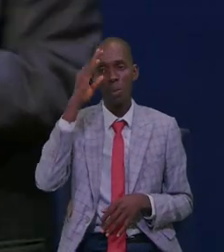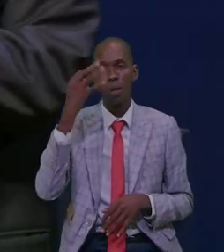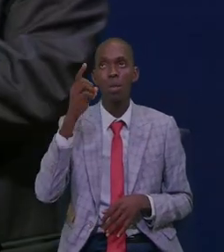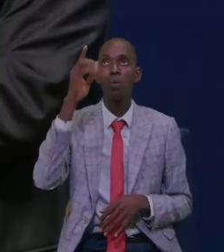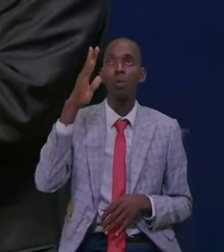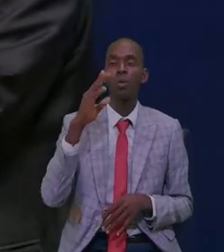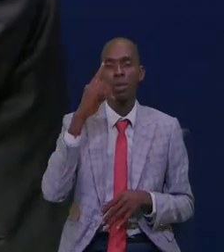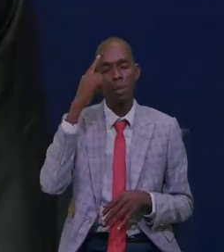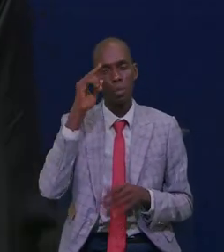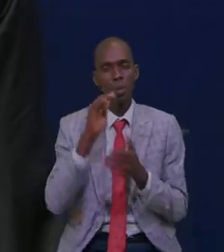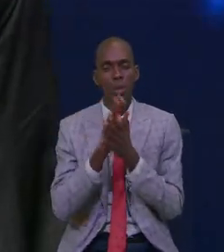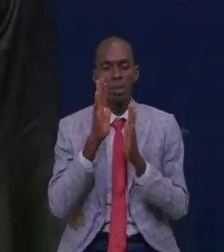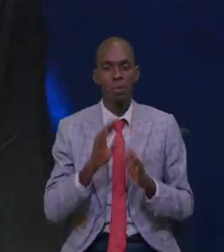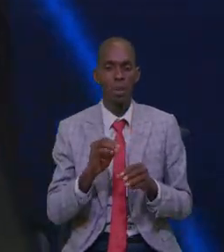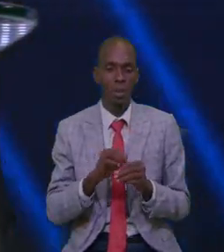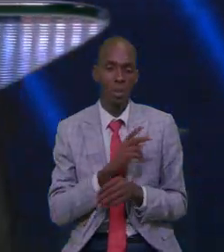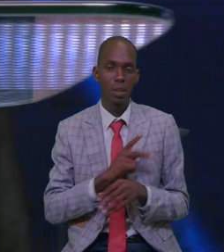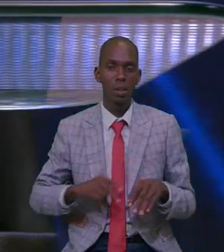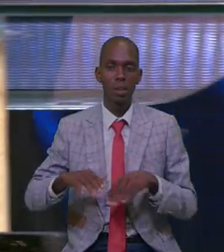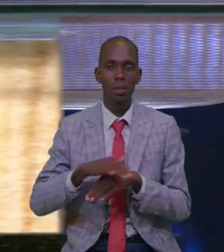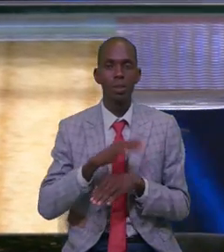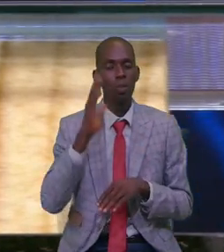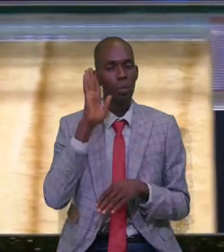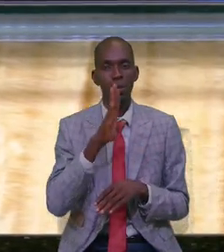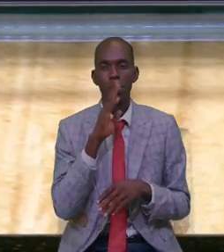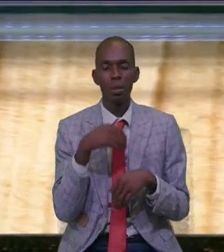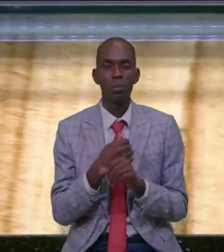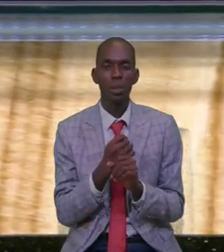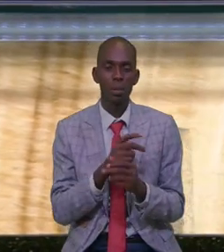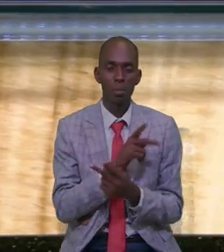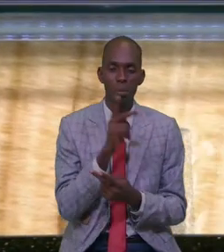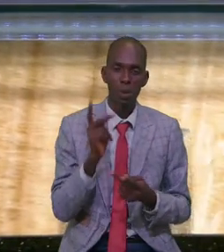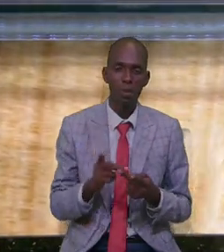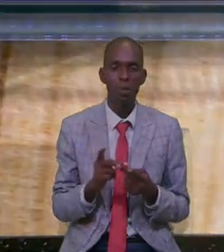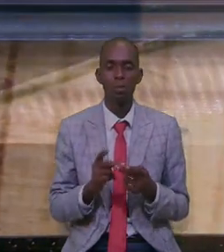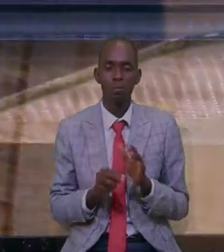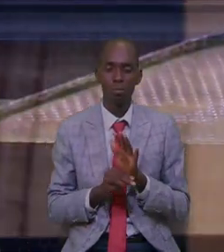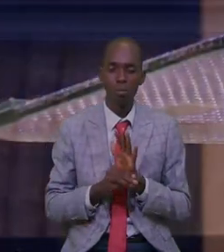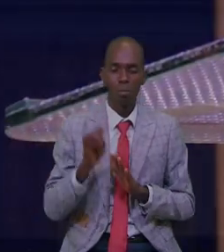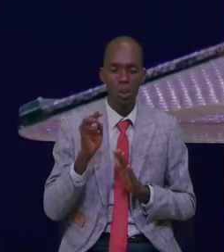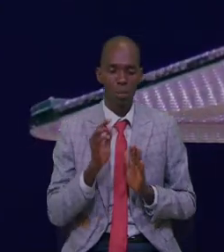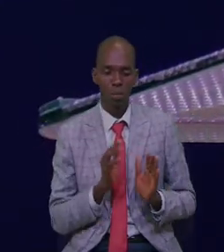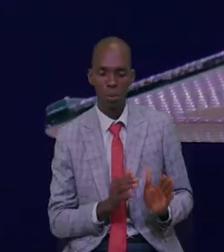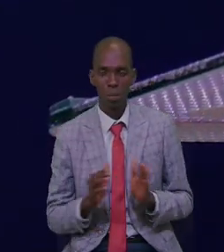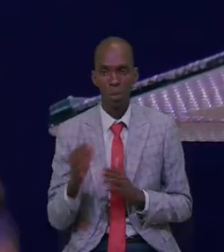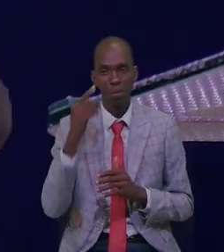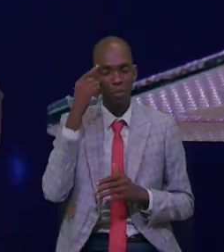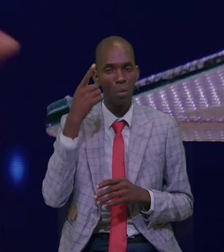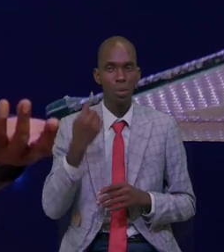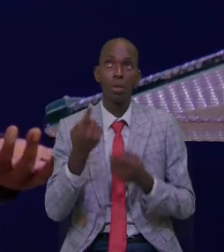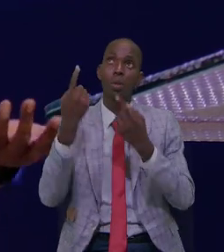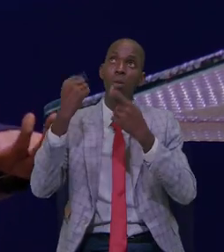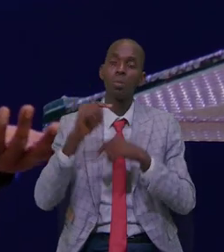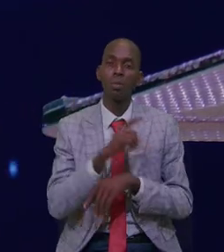believer in the kingdom may be made perfect, matured, prepared for the coming of the